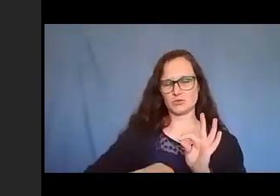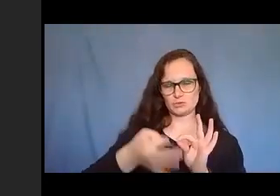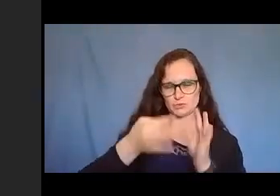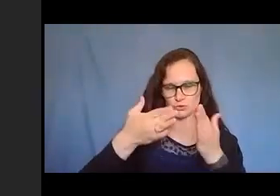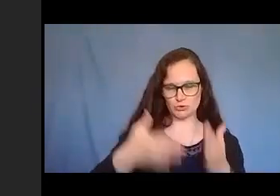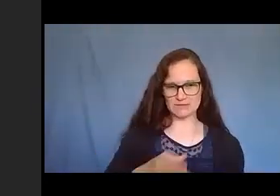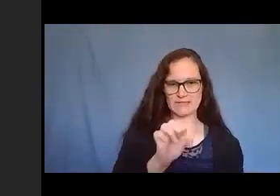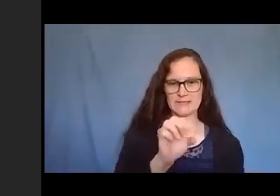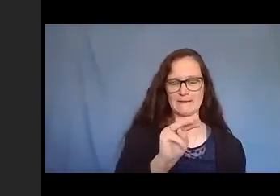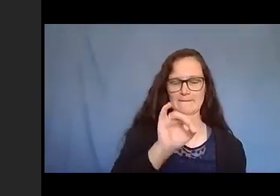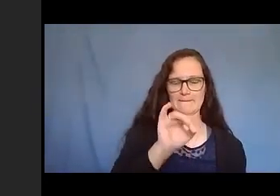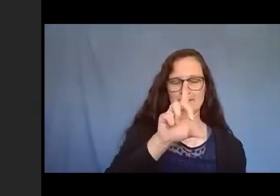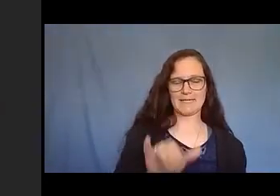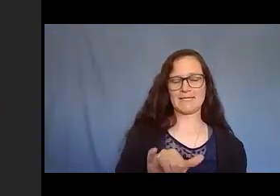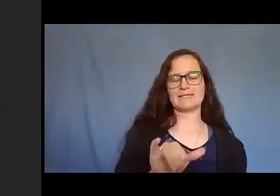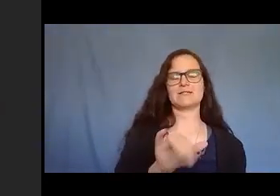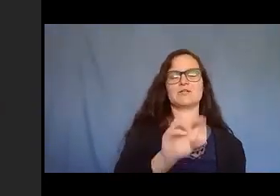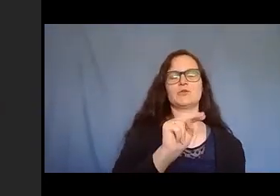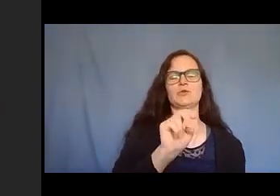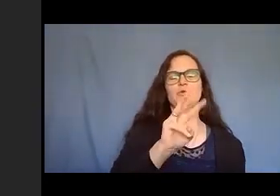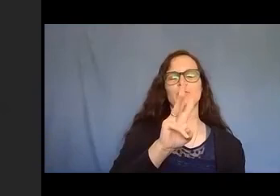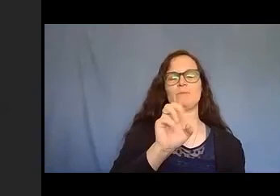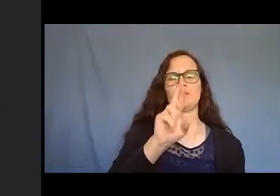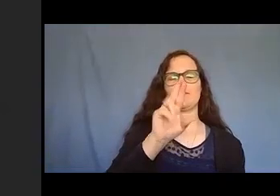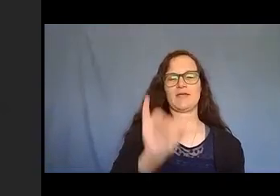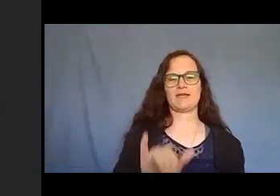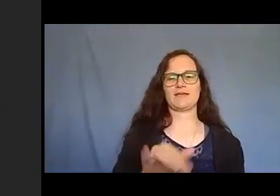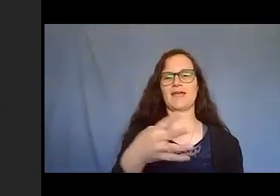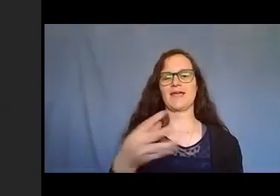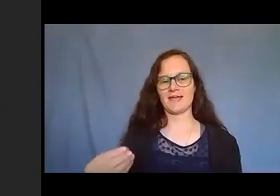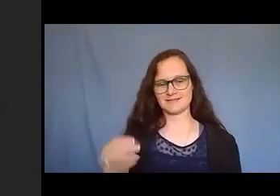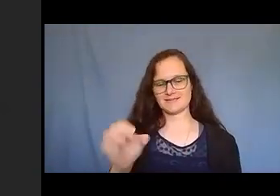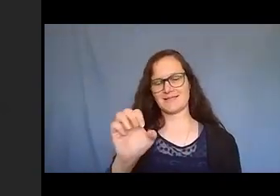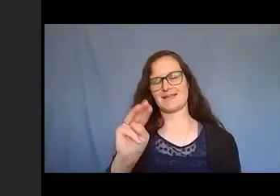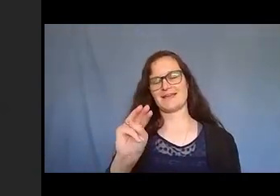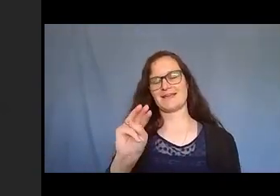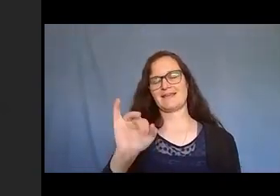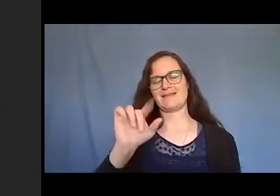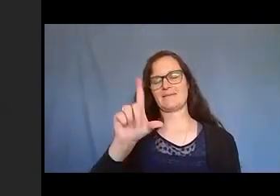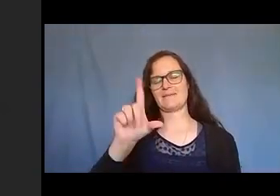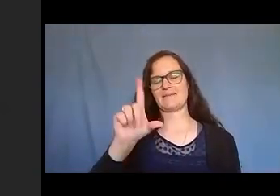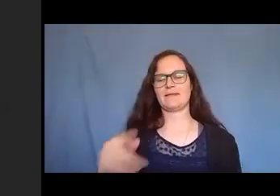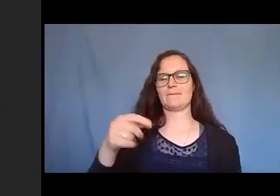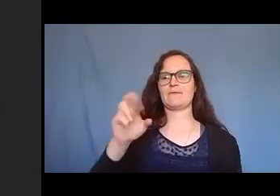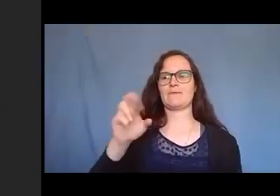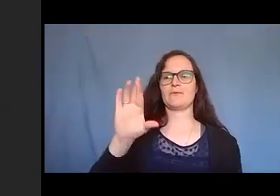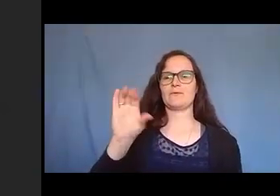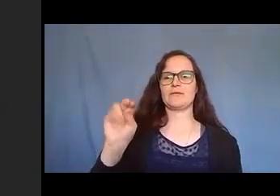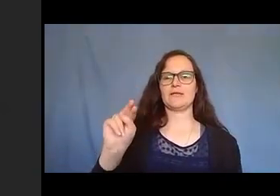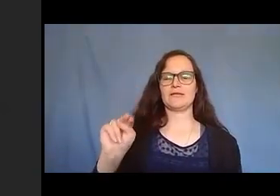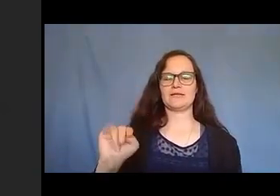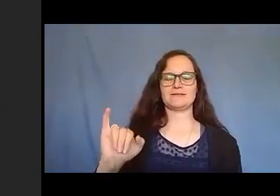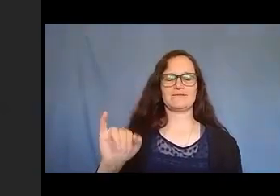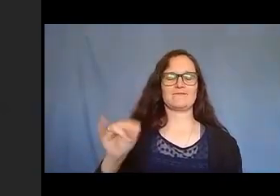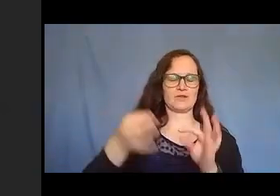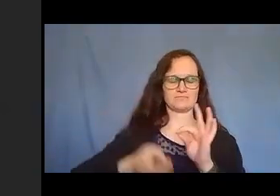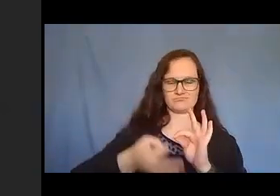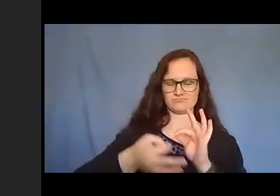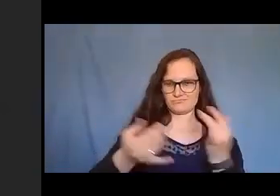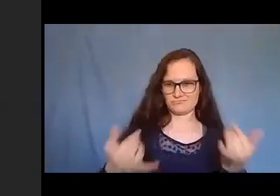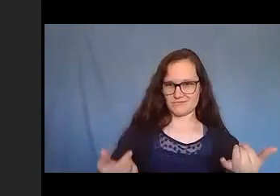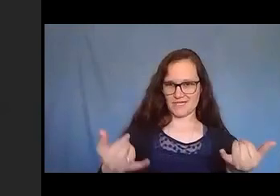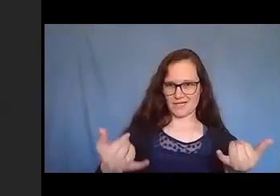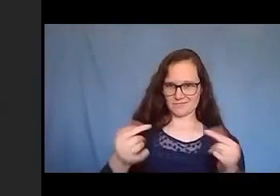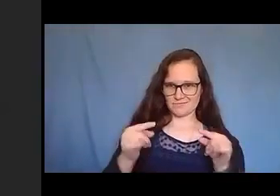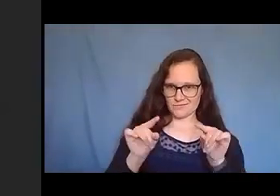Emily Newberry and Emily Peroni, for their interpretation throughout this webinar series. And I hope to see all